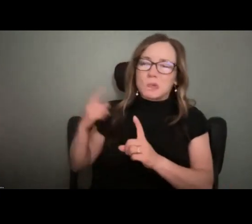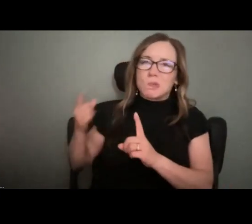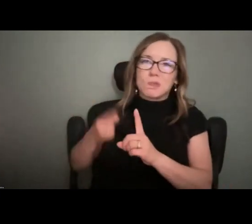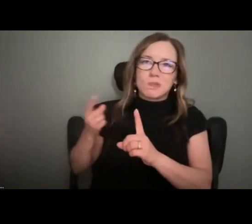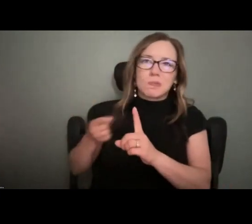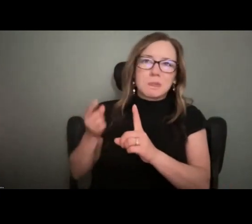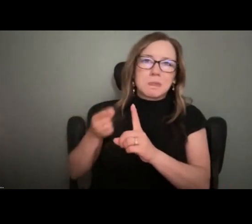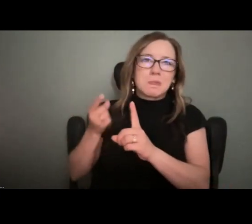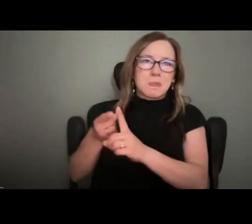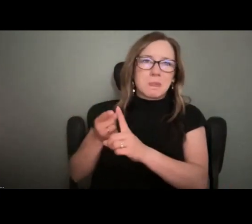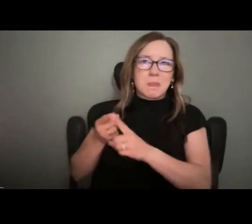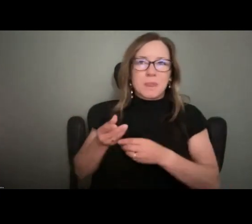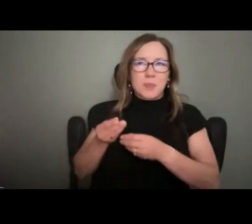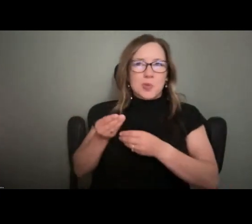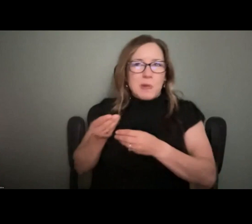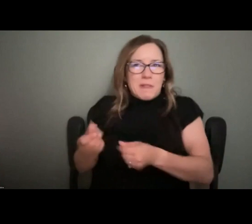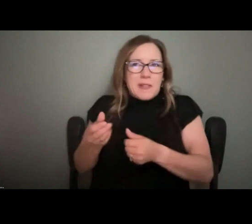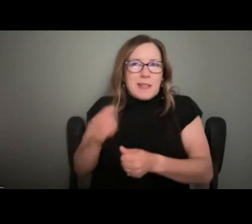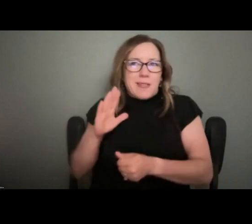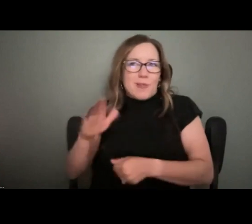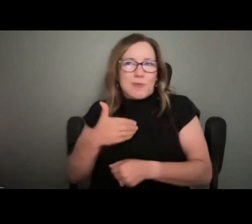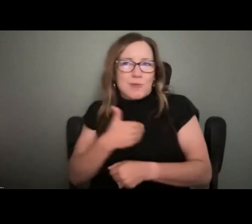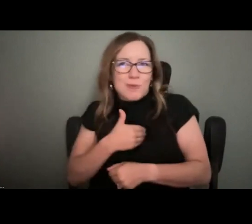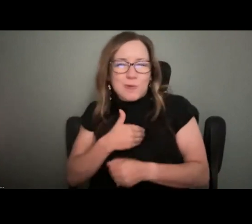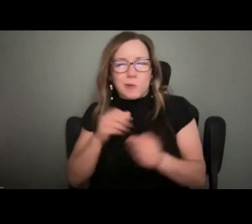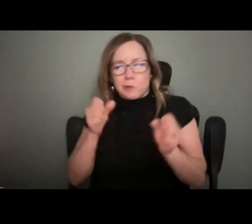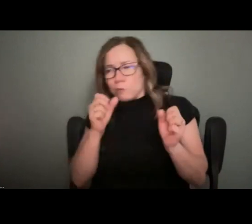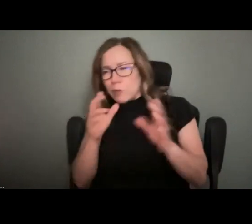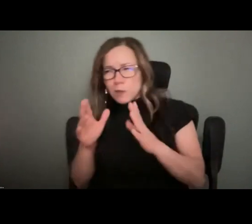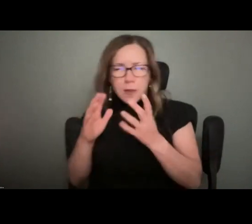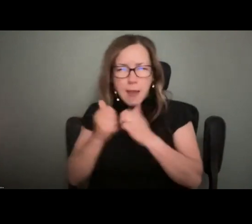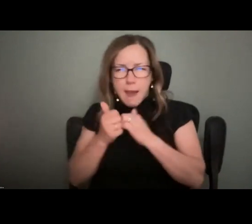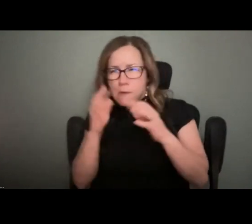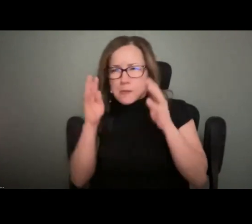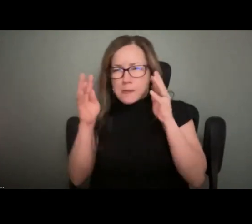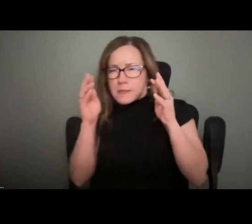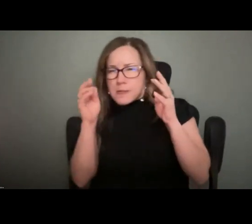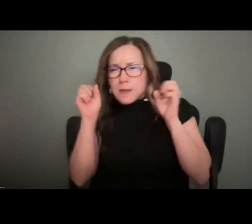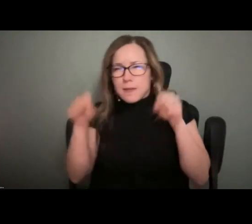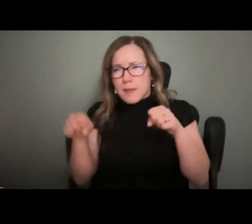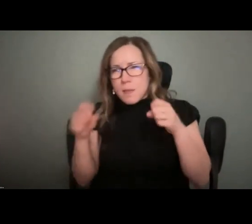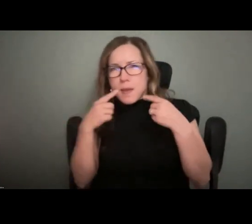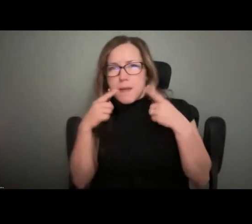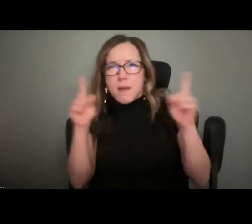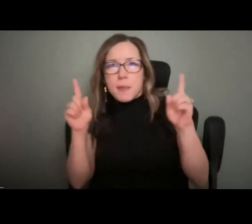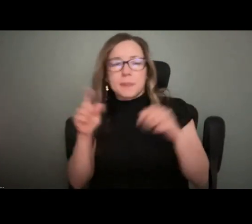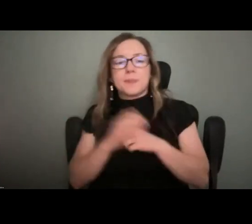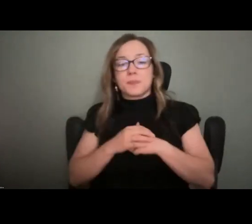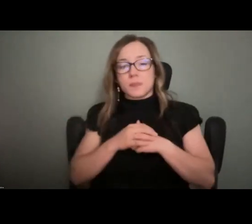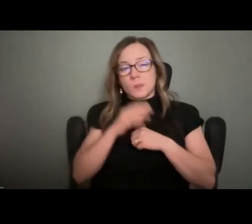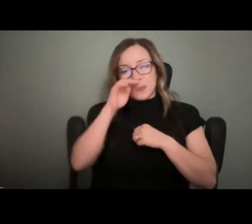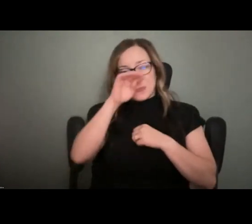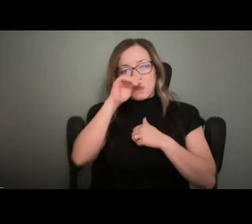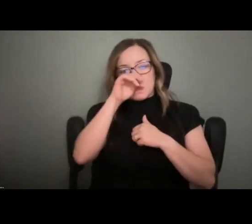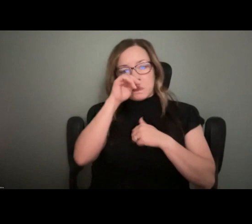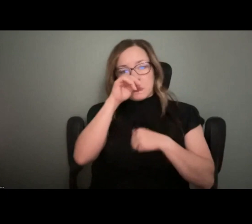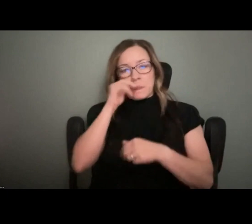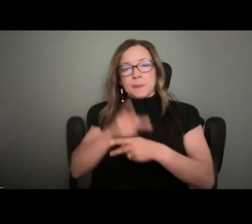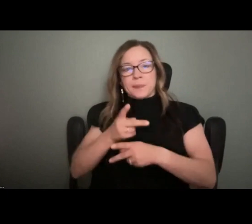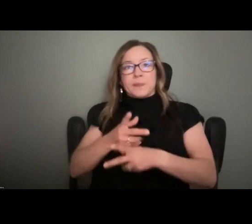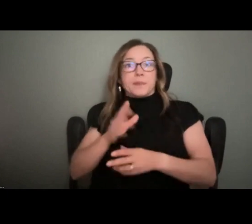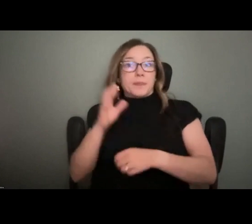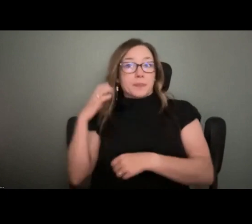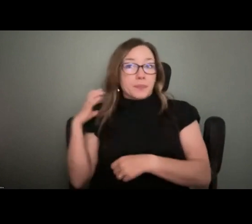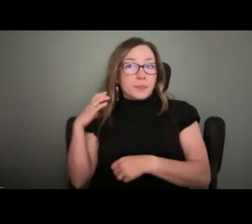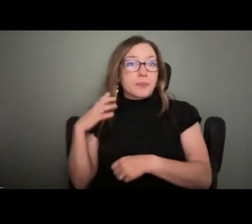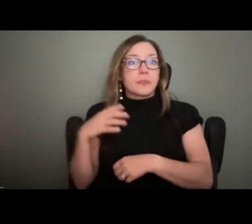ways to feed their souls and strategize about how to make that happen. So again, by having some caregiver coaching and counseling, they